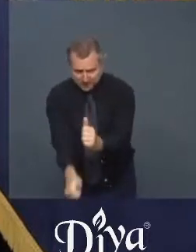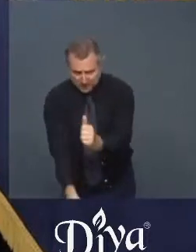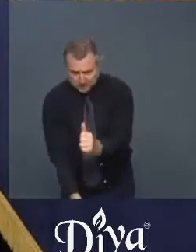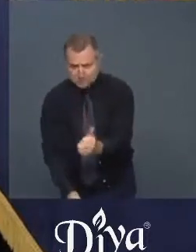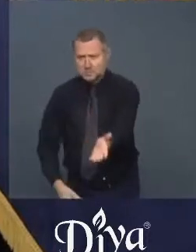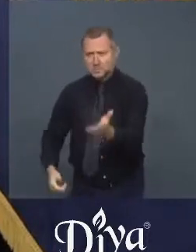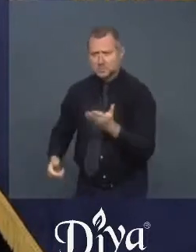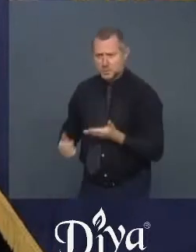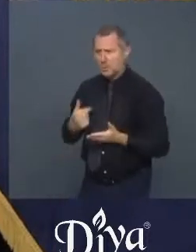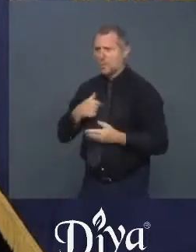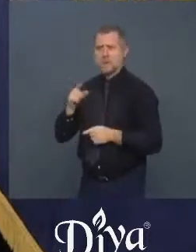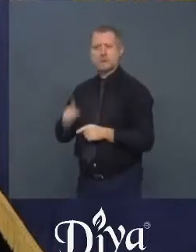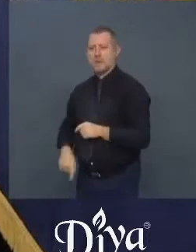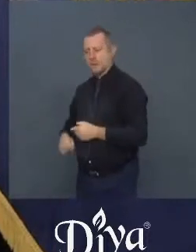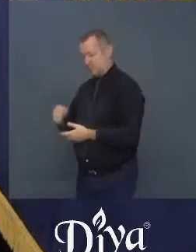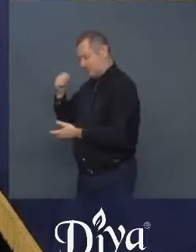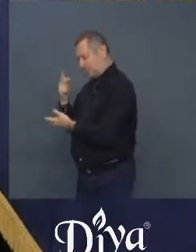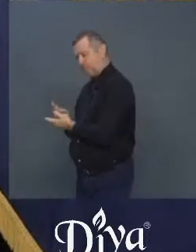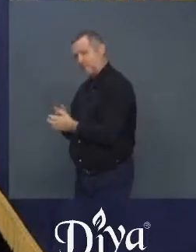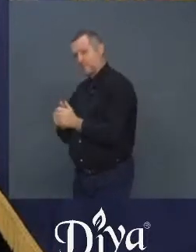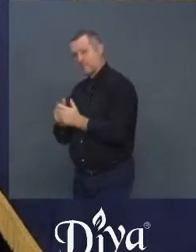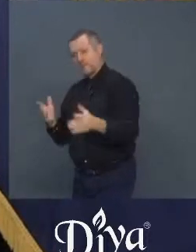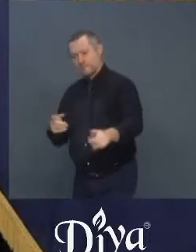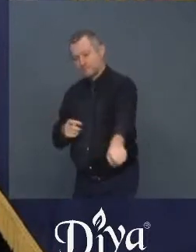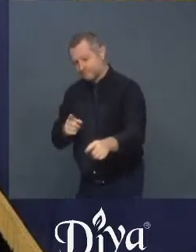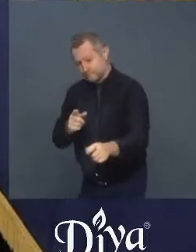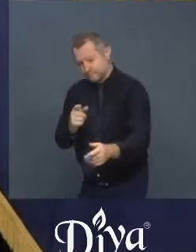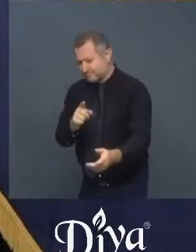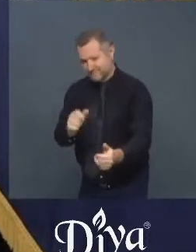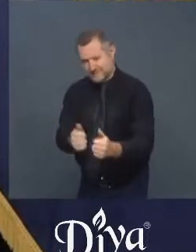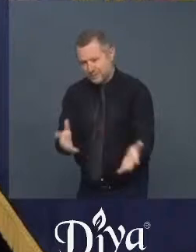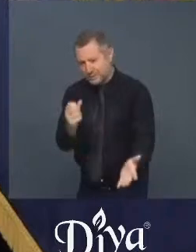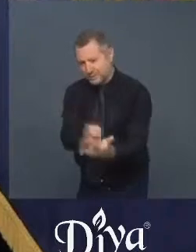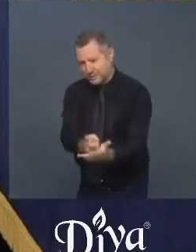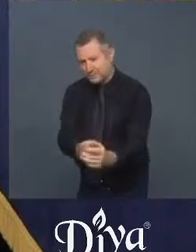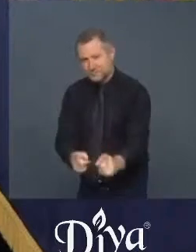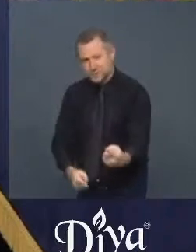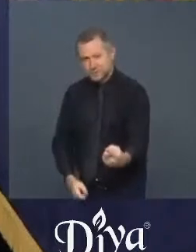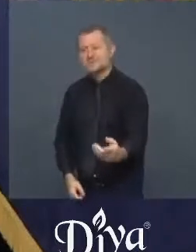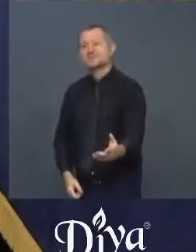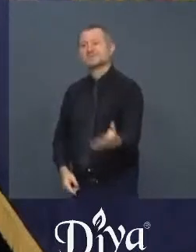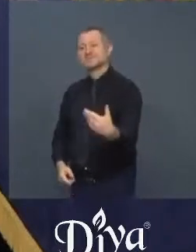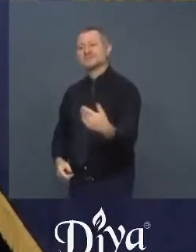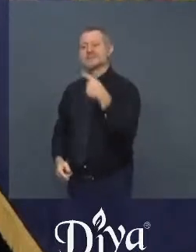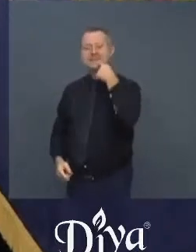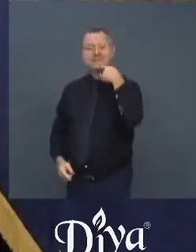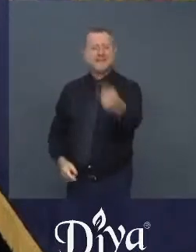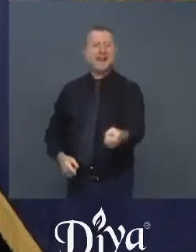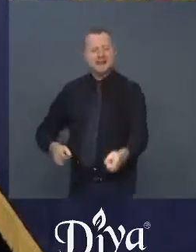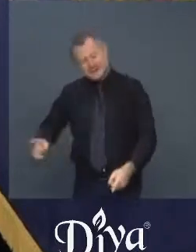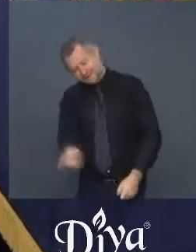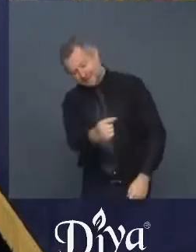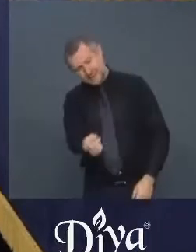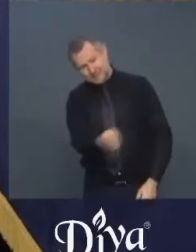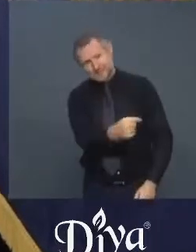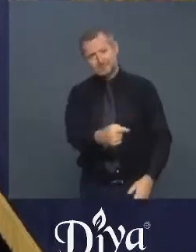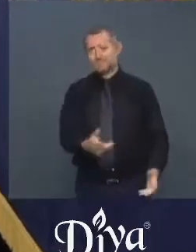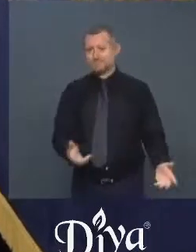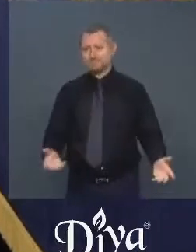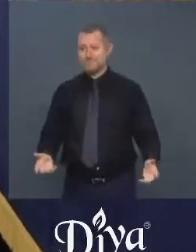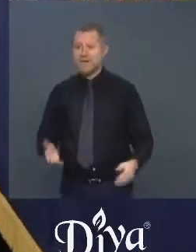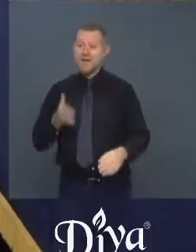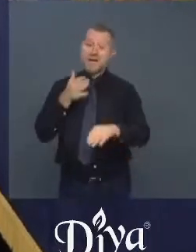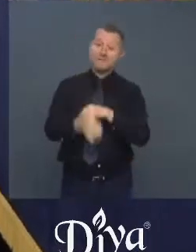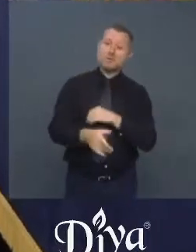if we don't have it, right? So tell them pass the law and then give it to the state. Then they can say the